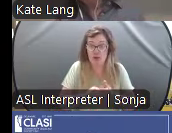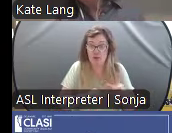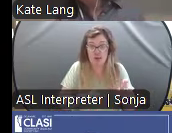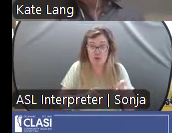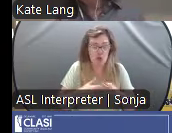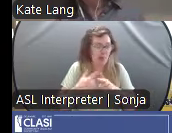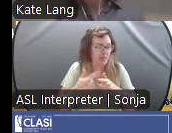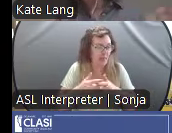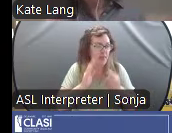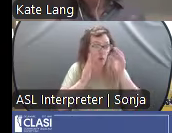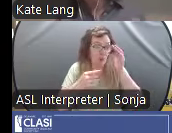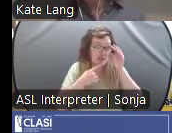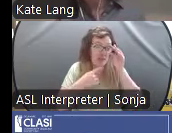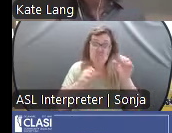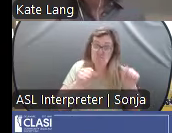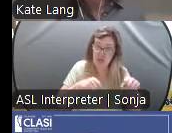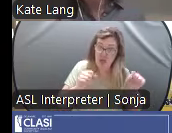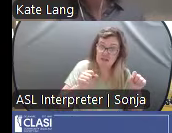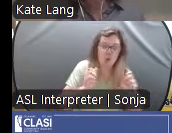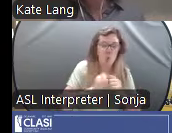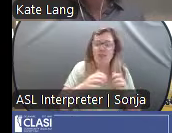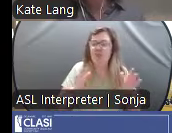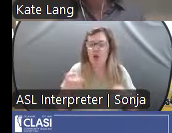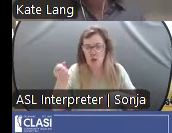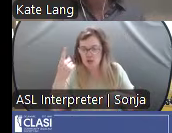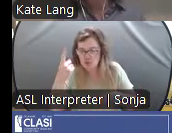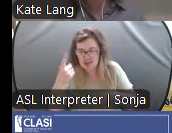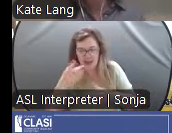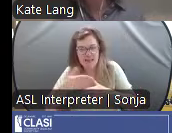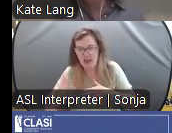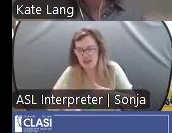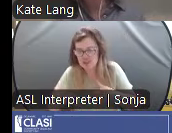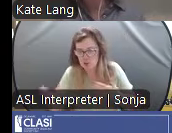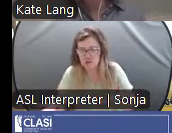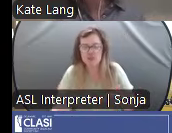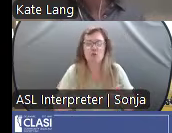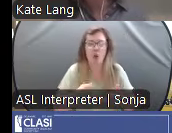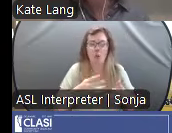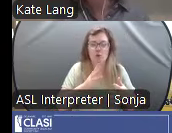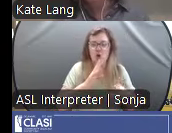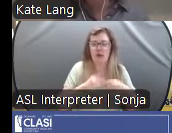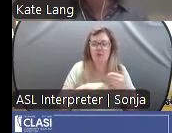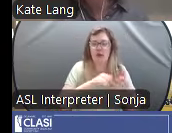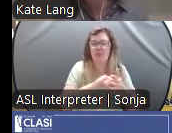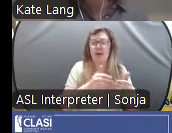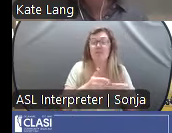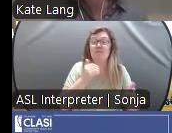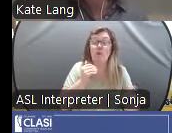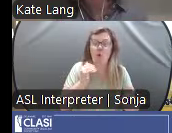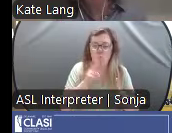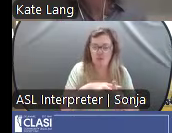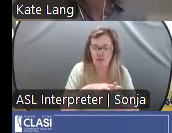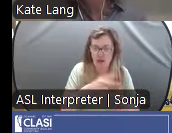might say yes without understanding the implications. So you want to talk that through with them before filing the application